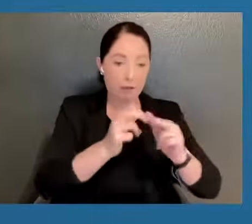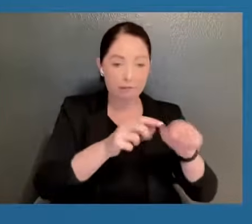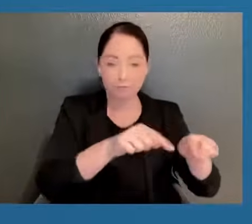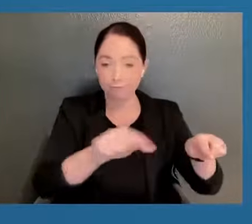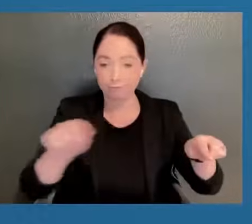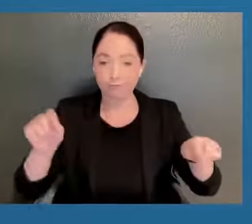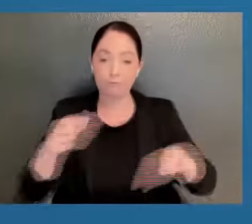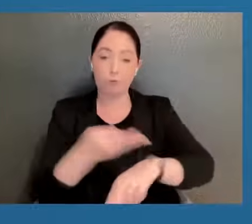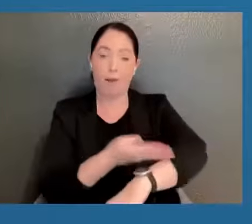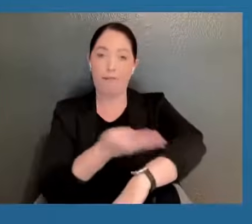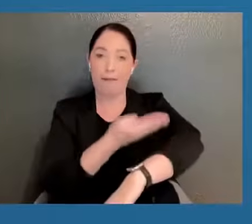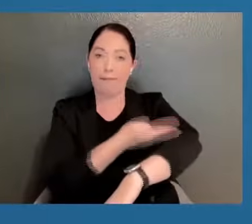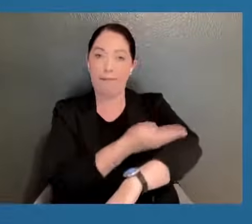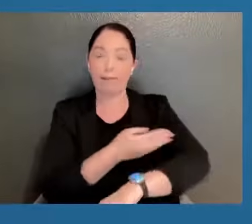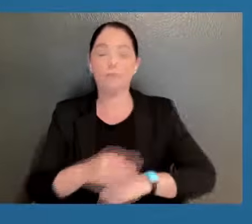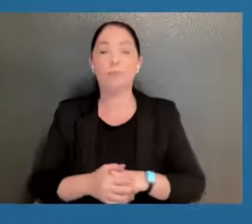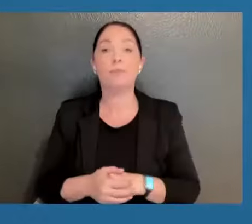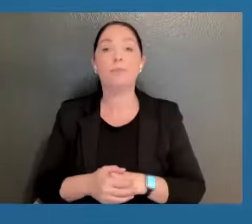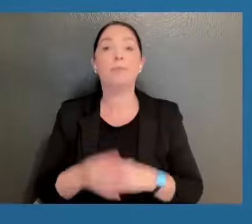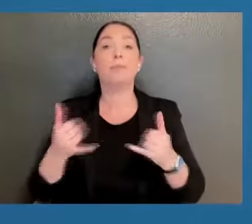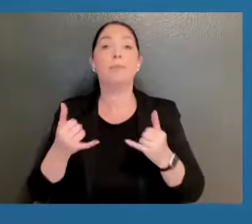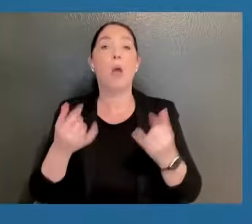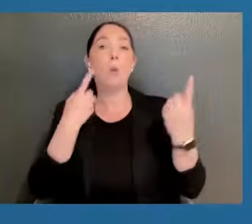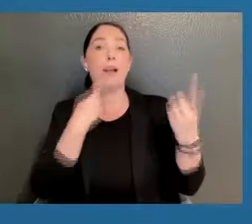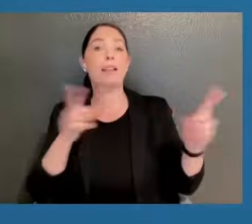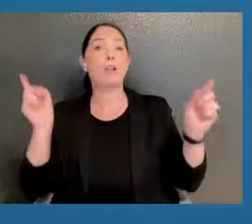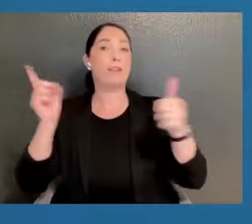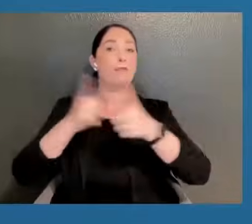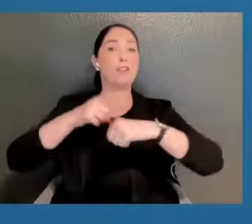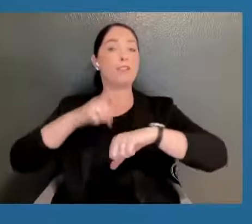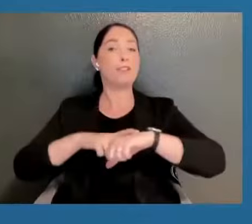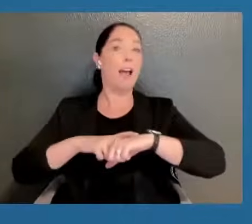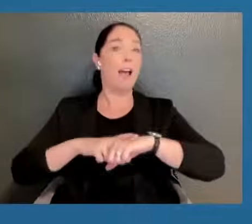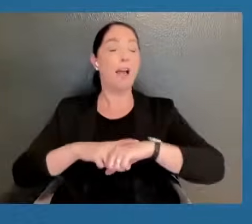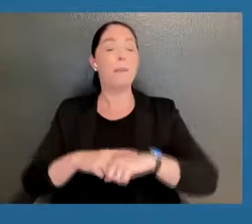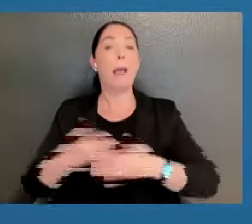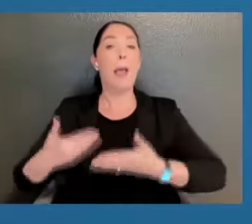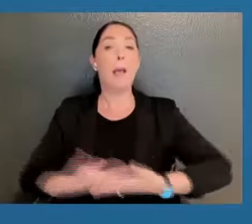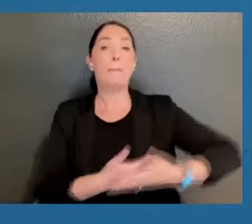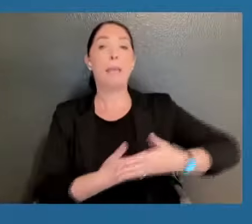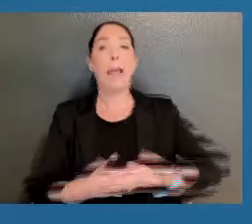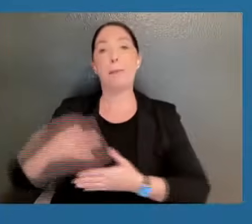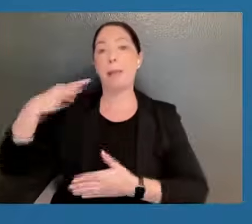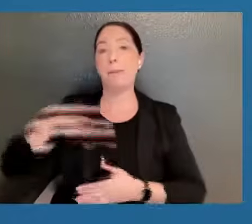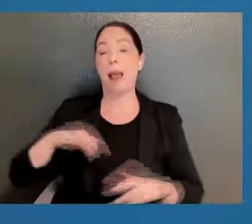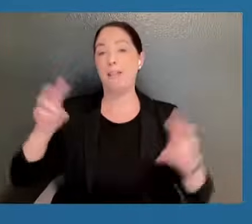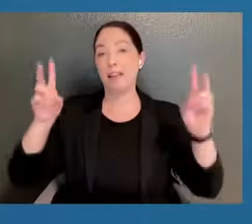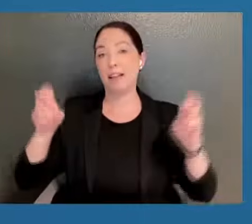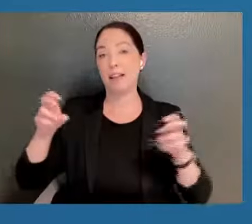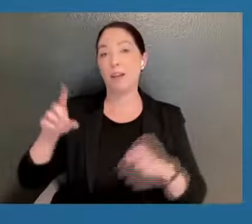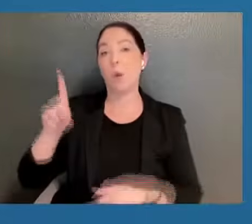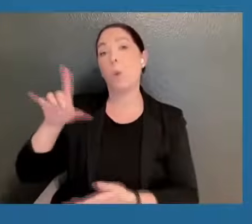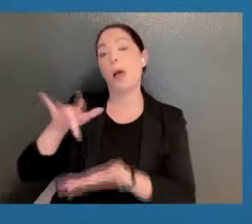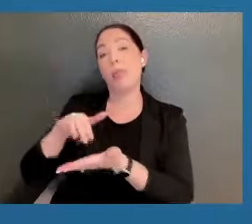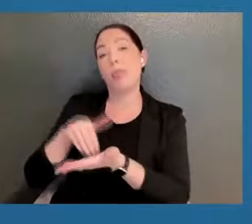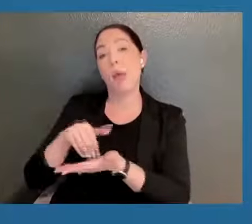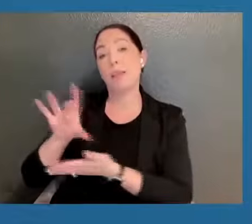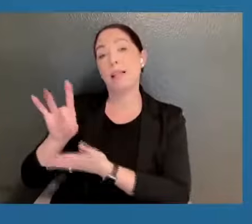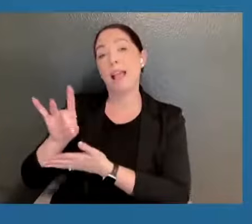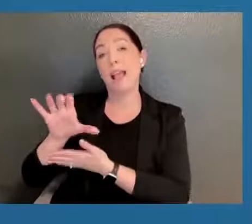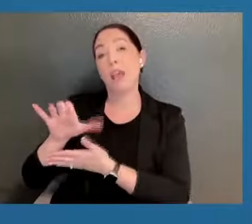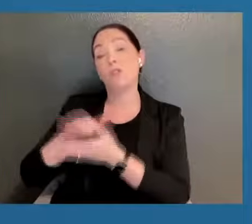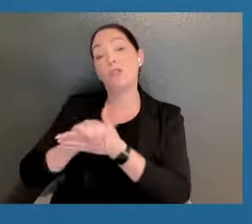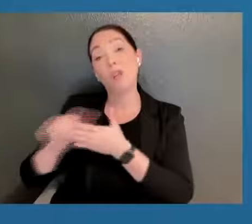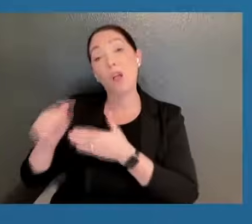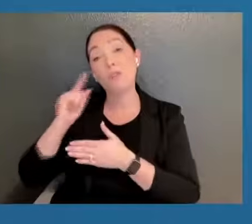time something called the baby benefit. All right, what's that? $1,800 to families with new babies who are on public assistance.